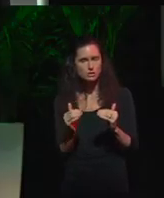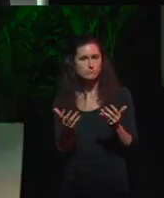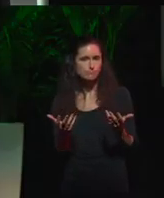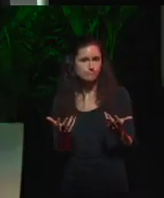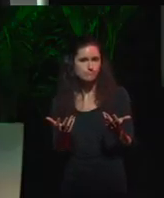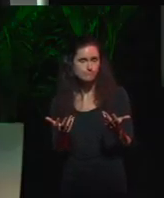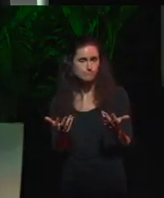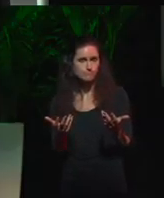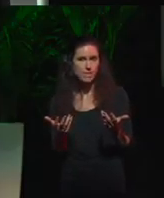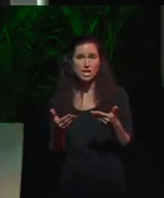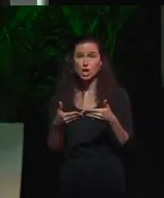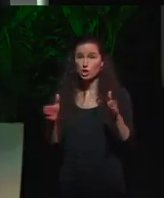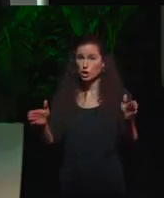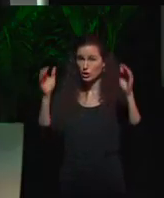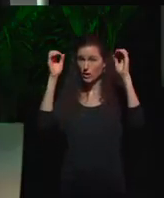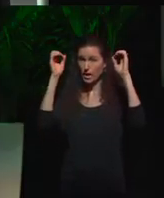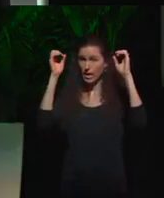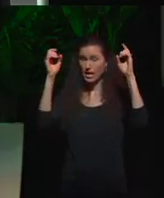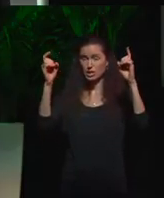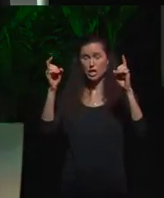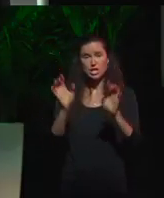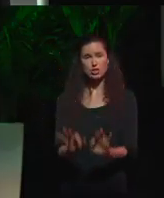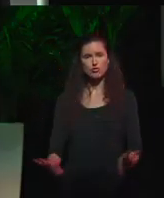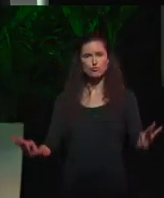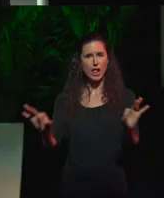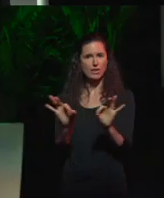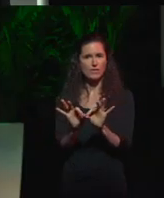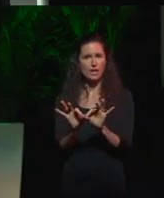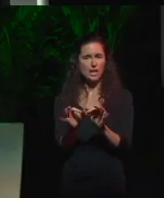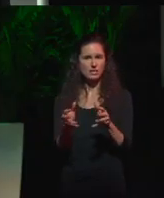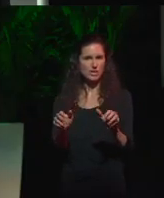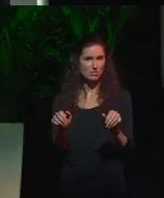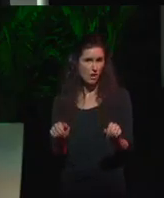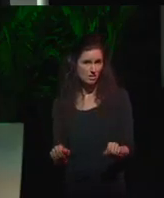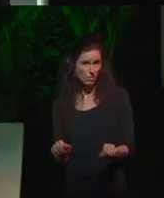Is our general education as relevant as it can be?